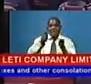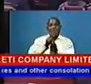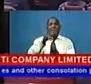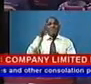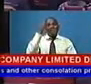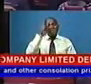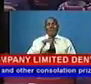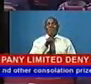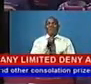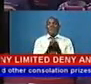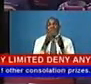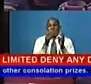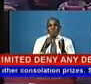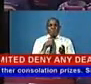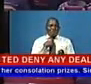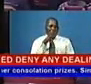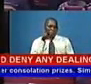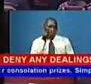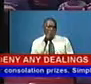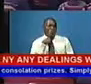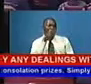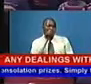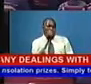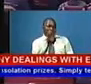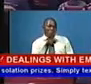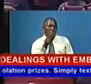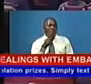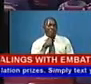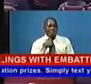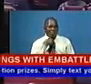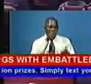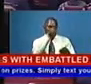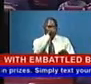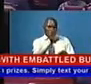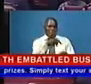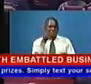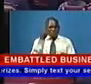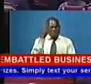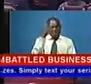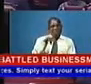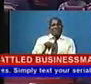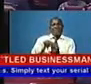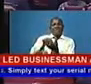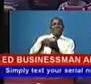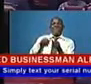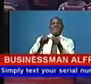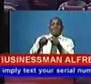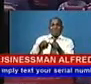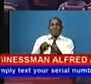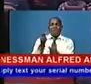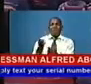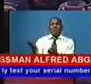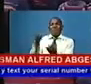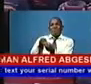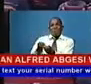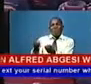matter, when I even noticed you later, and I was wondering why you are still standing, and then you added